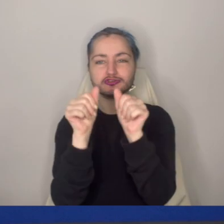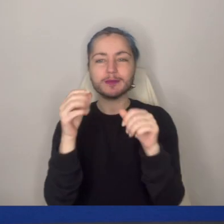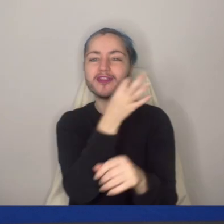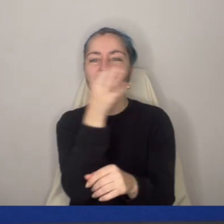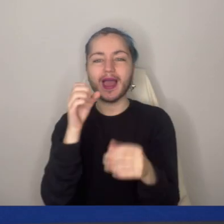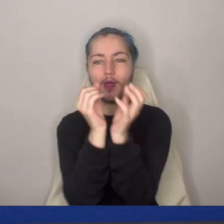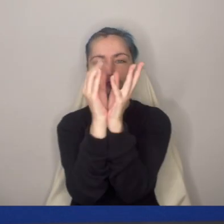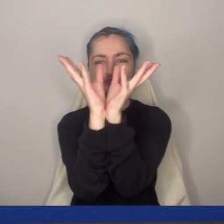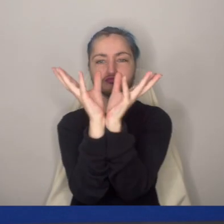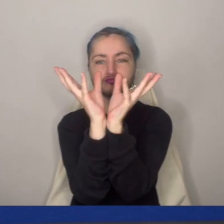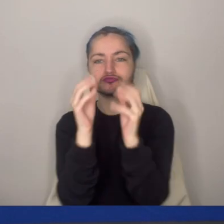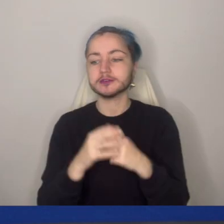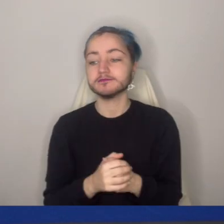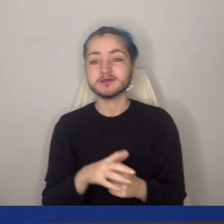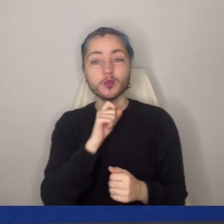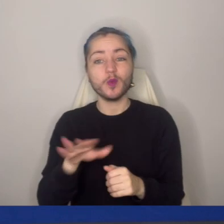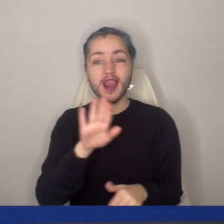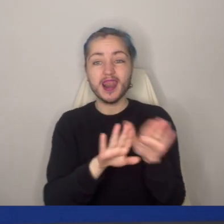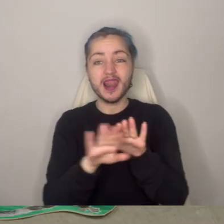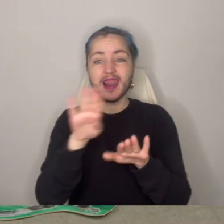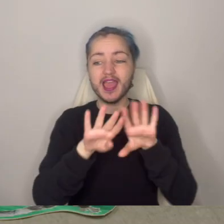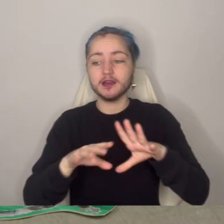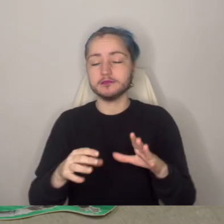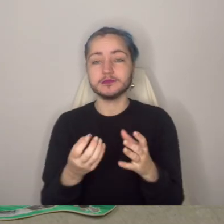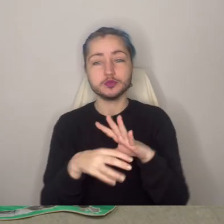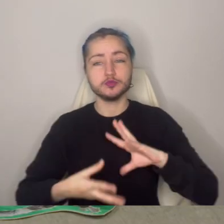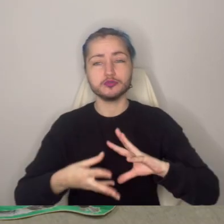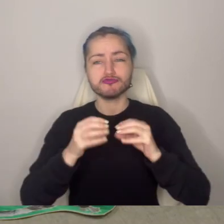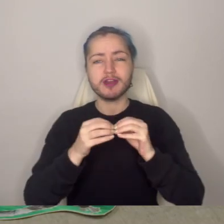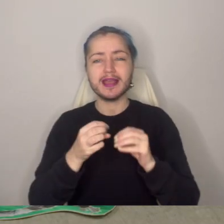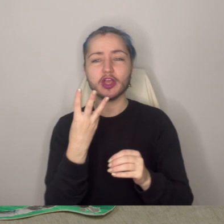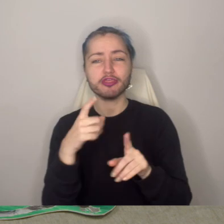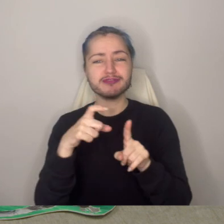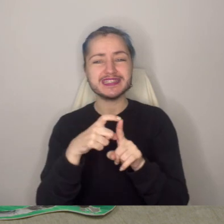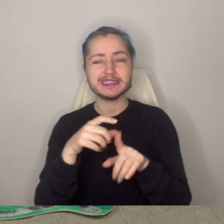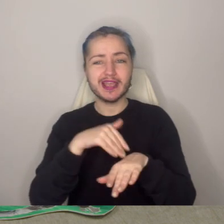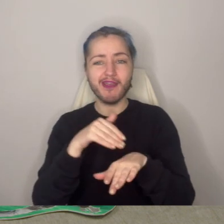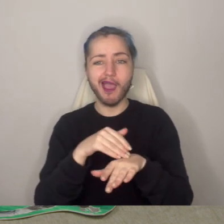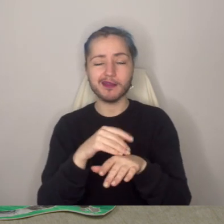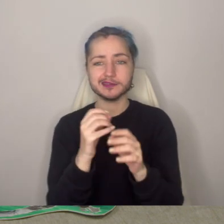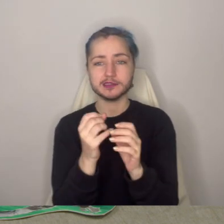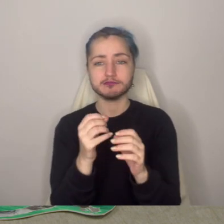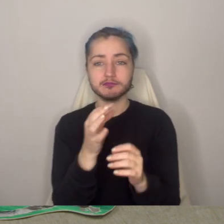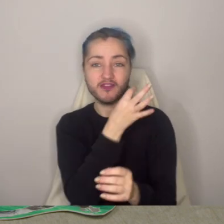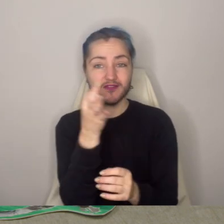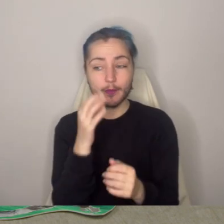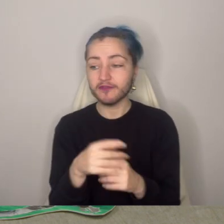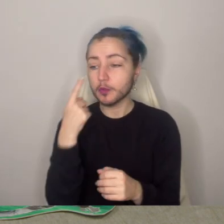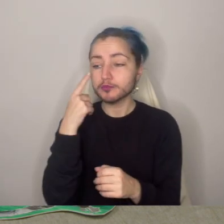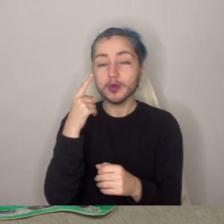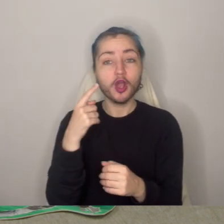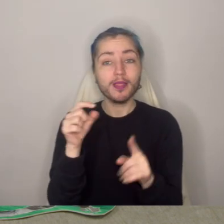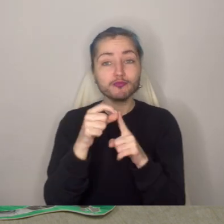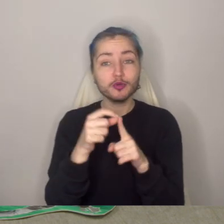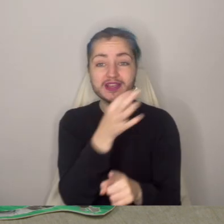pieces of paper to create kind of this 3D effect. And if you look at the protea flower, it's kind of really weird and special.